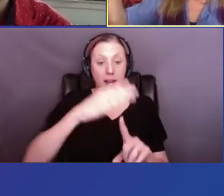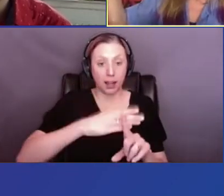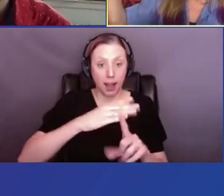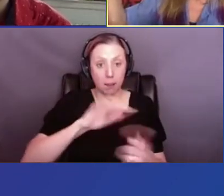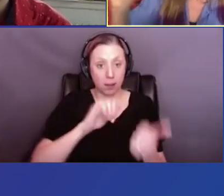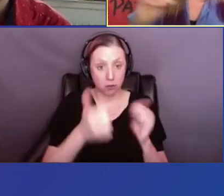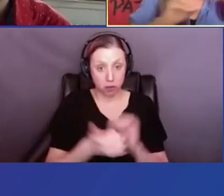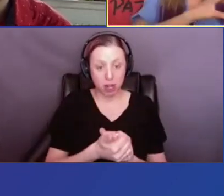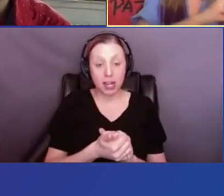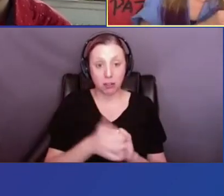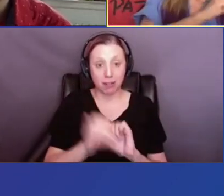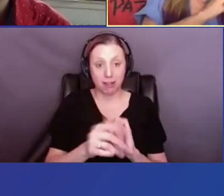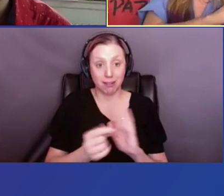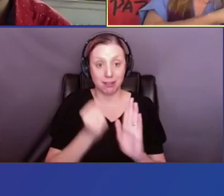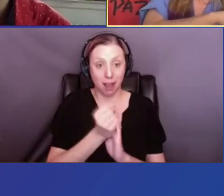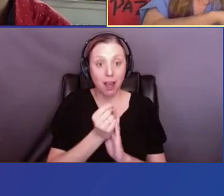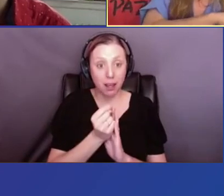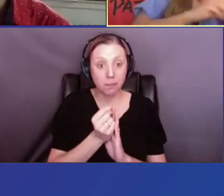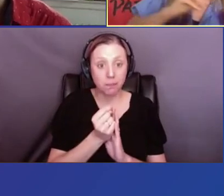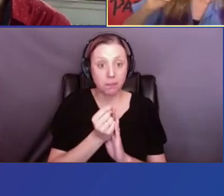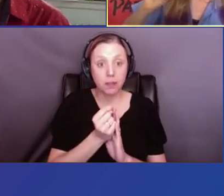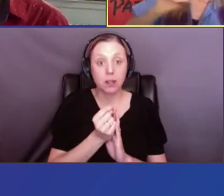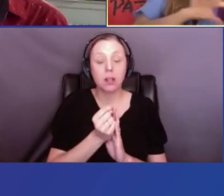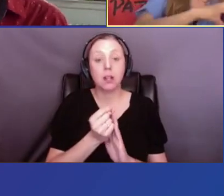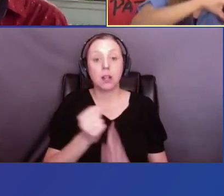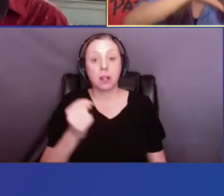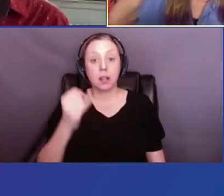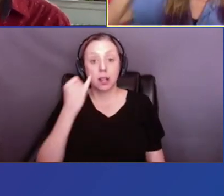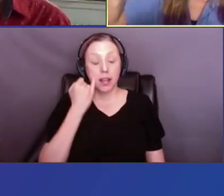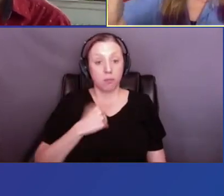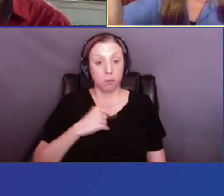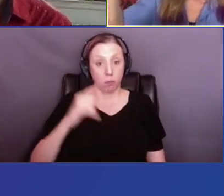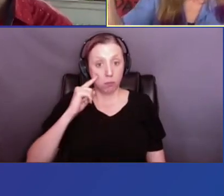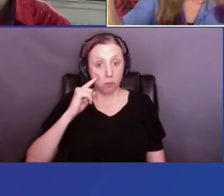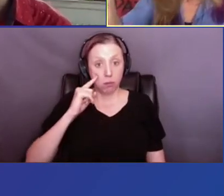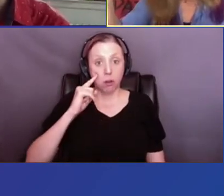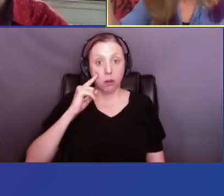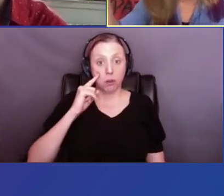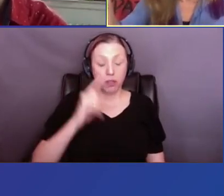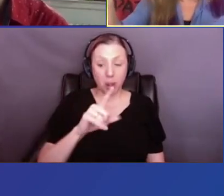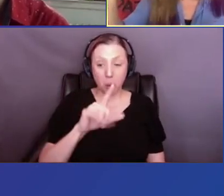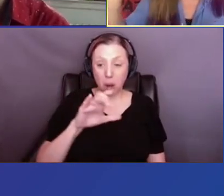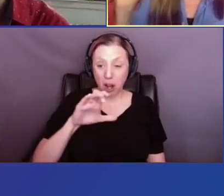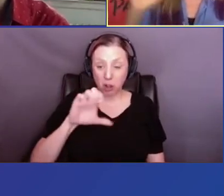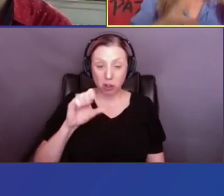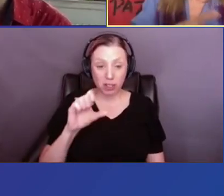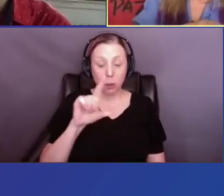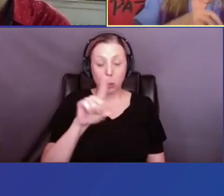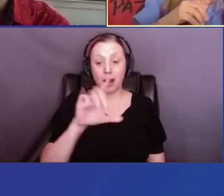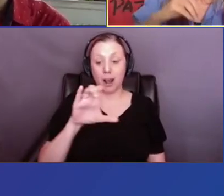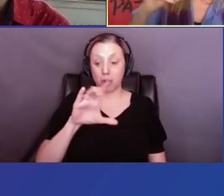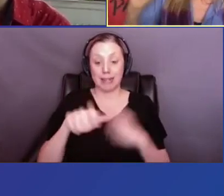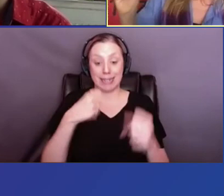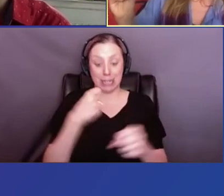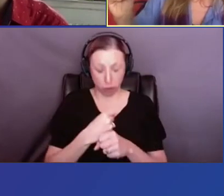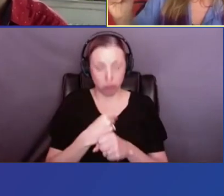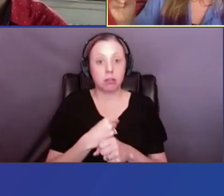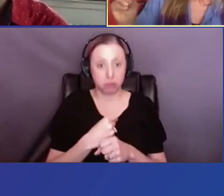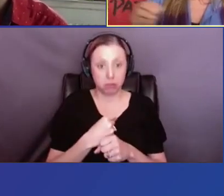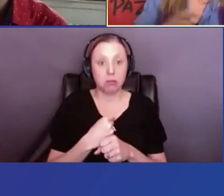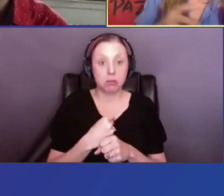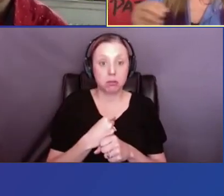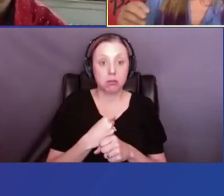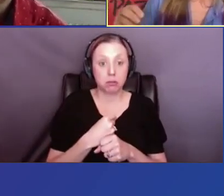right? So if you think from right on in 100 years, how would